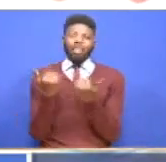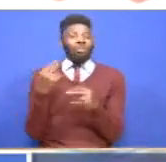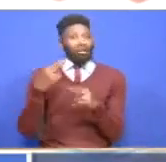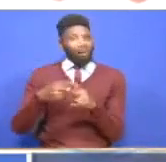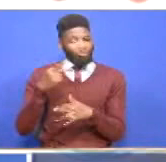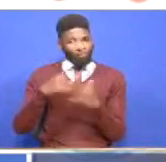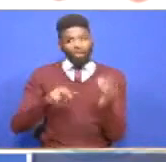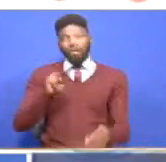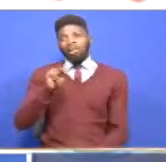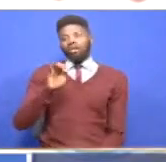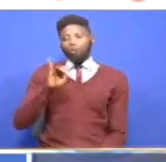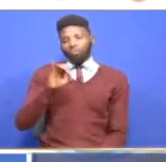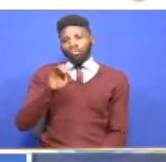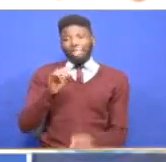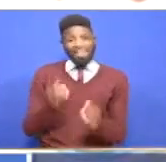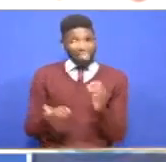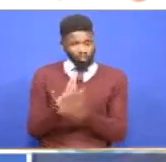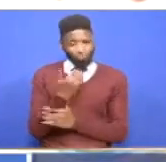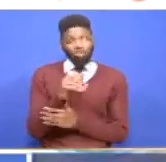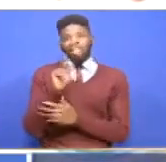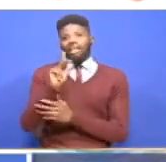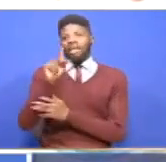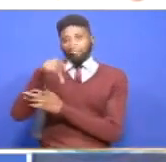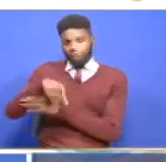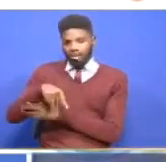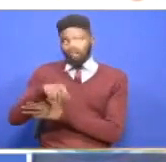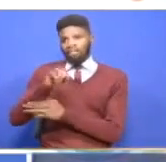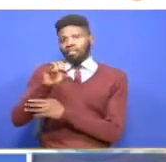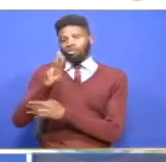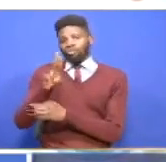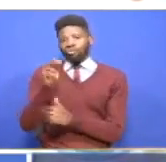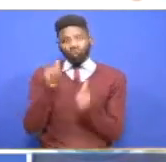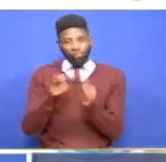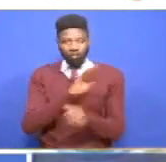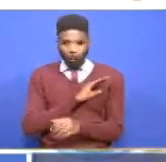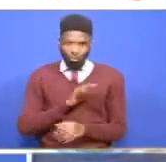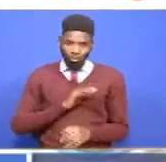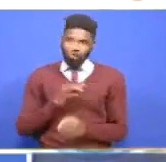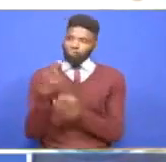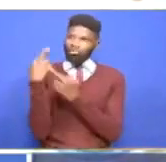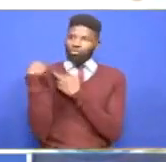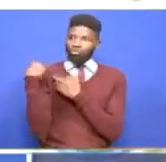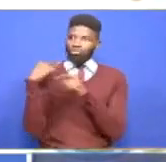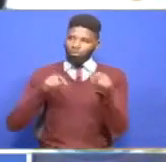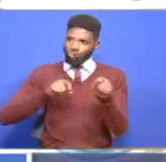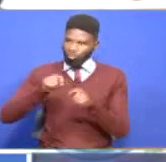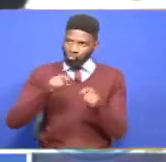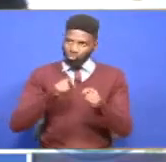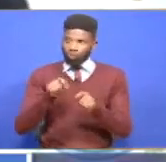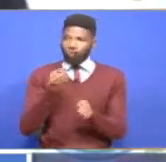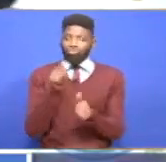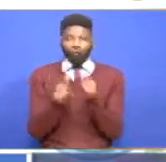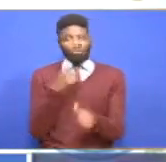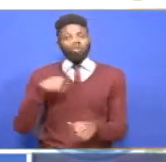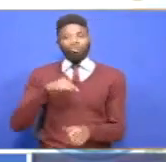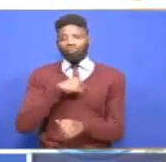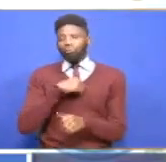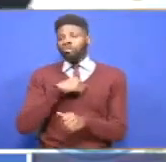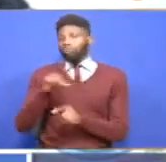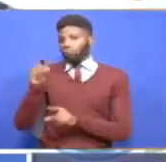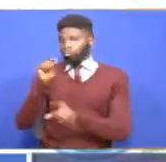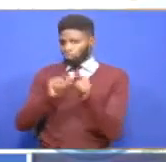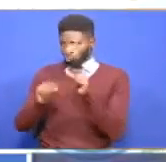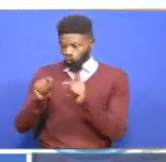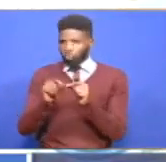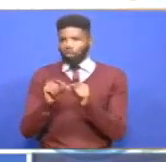NIO, KPCU, ambayo imesimamiwa na board. Ya, ambayo tumeshagua interim, ambayo itasimamia kwa hiyo